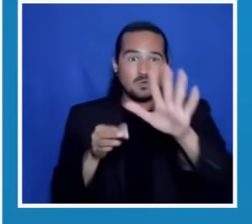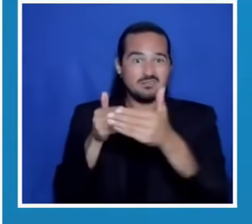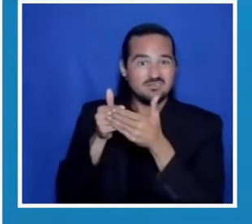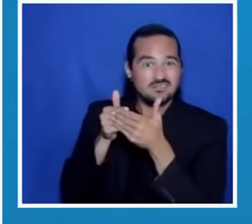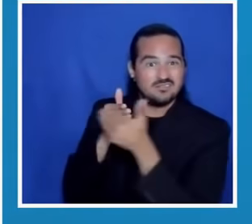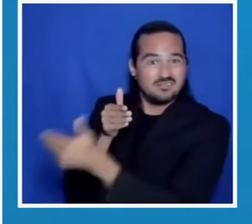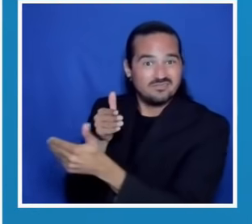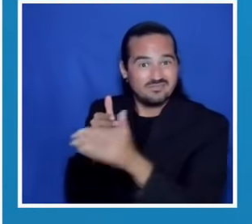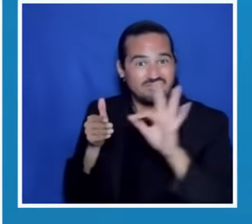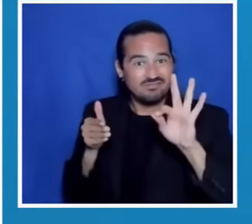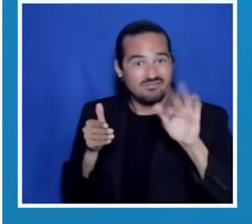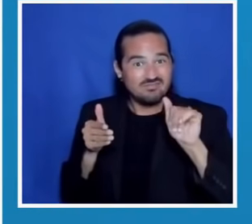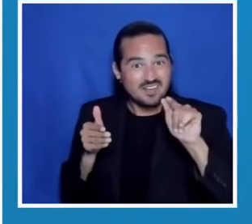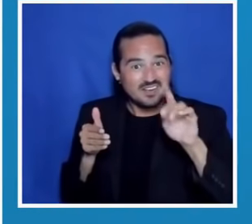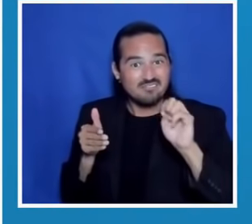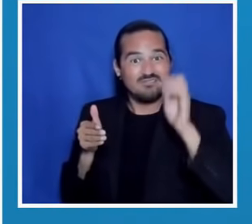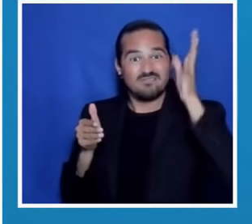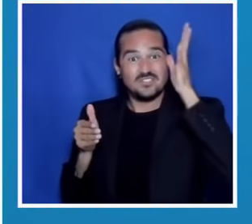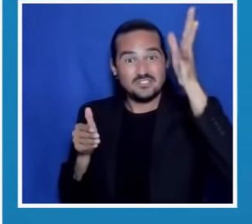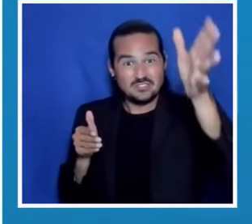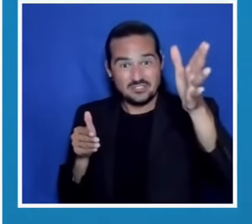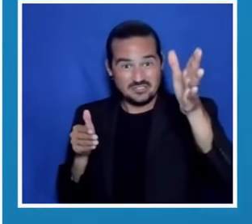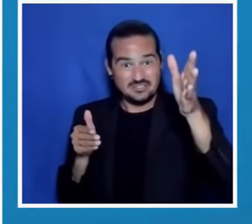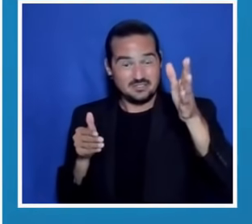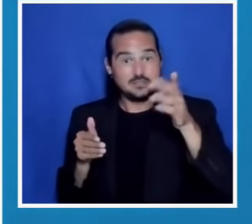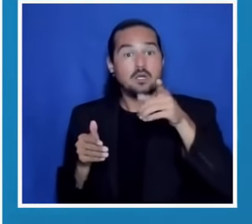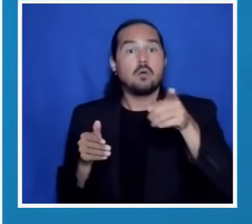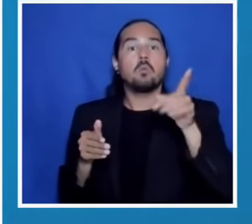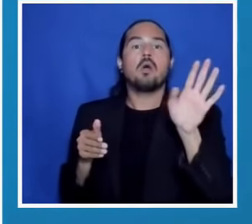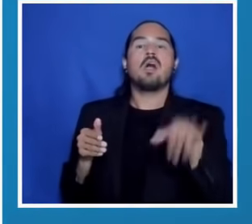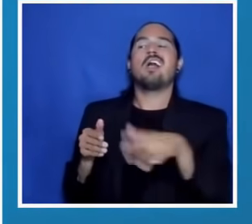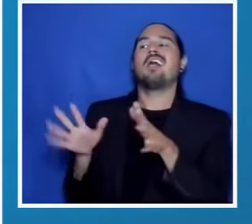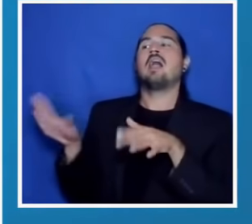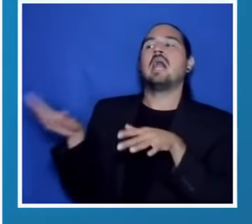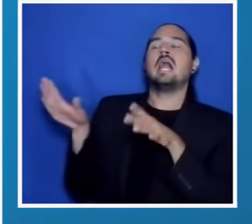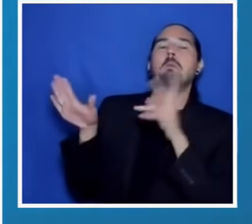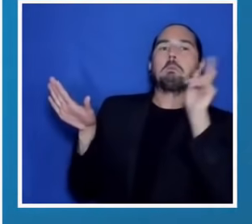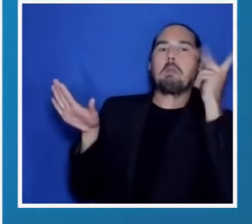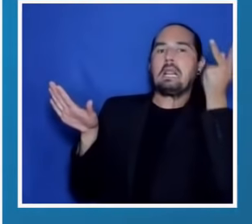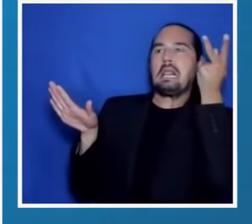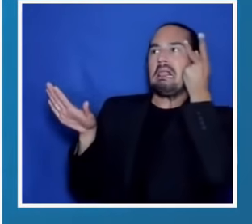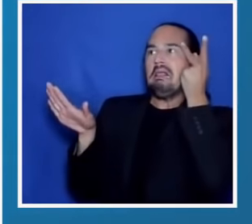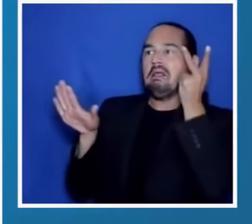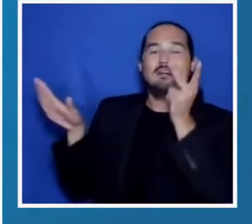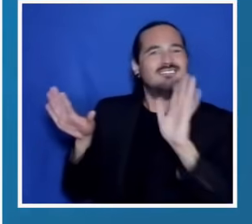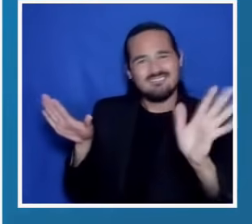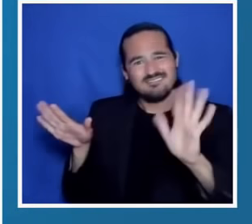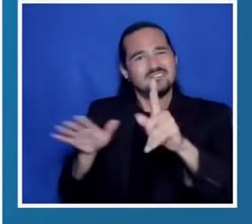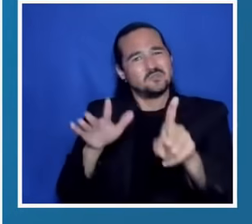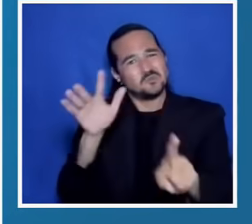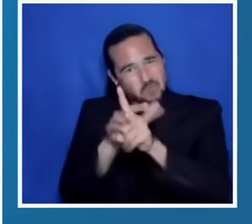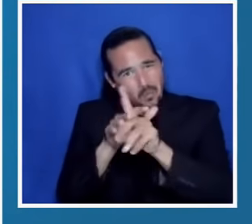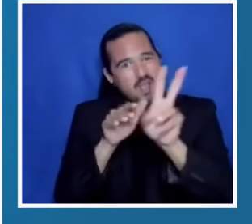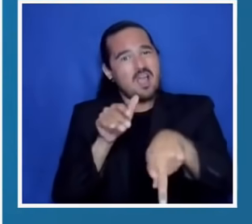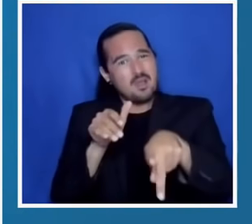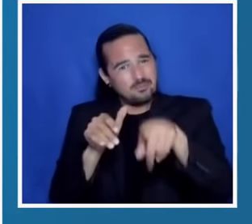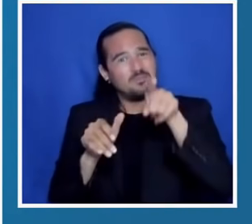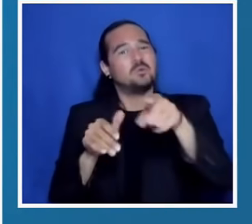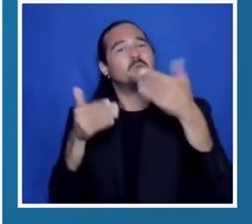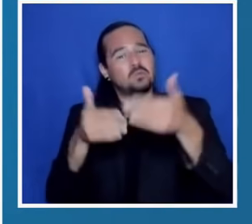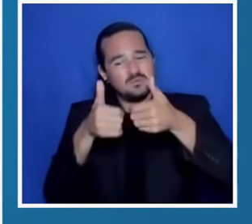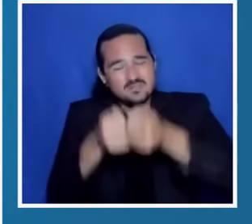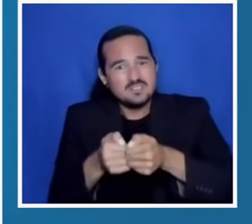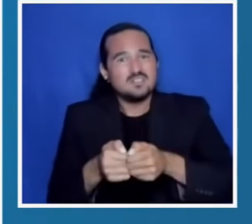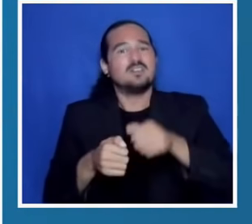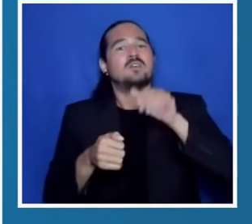to go out, to make phone calls, to send those text messages, to do the social media posts, to continue the door